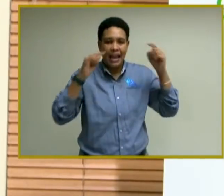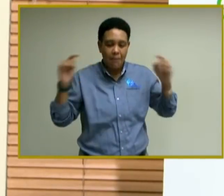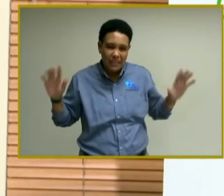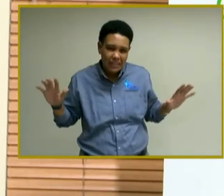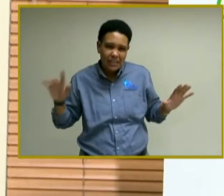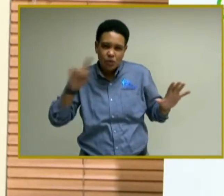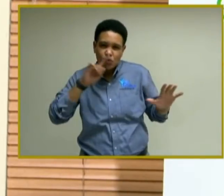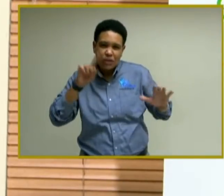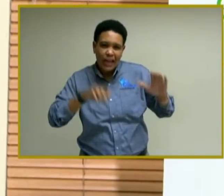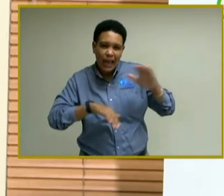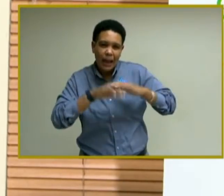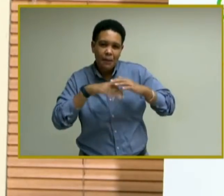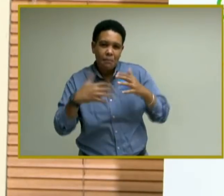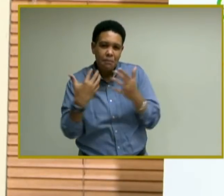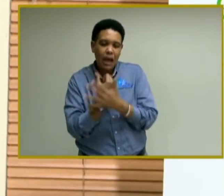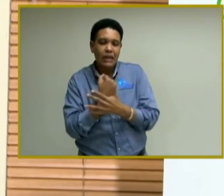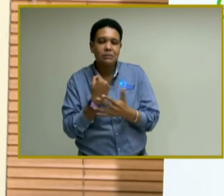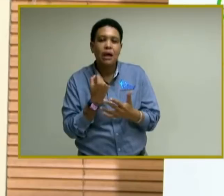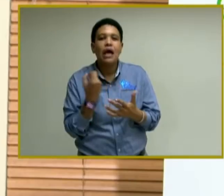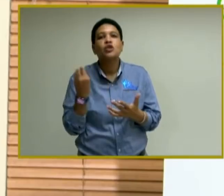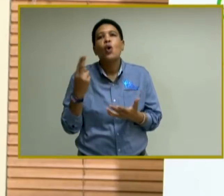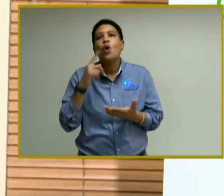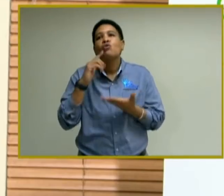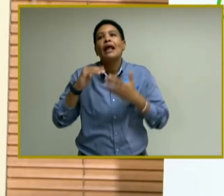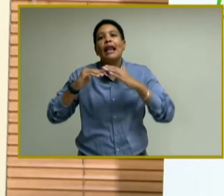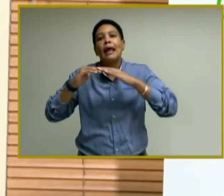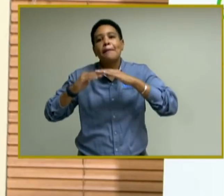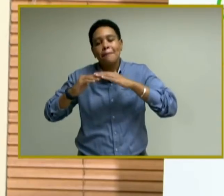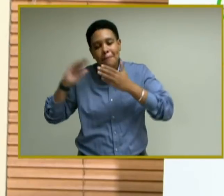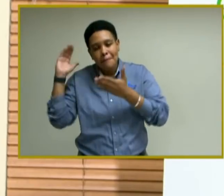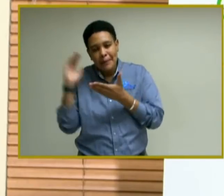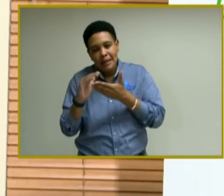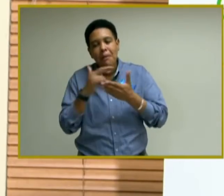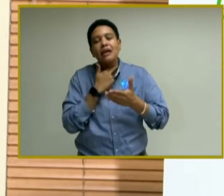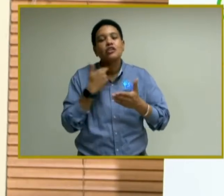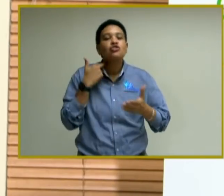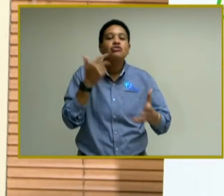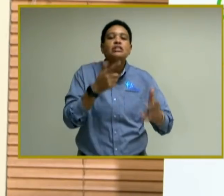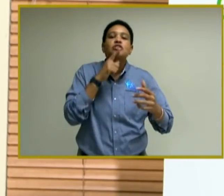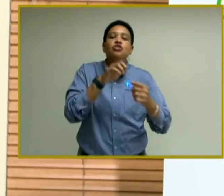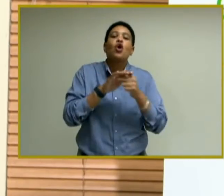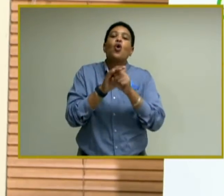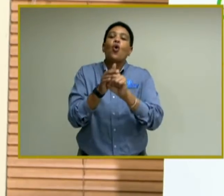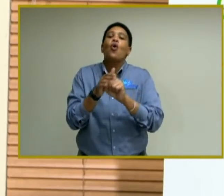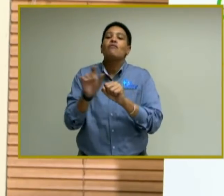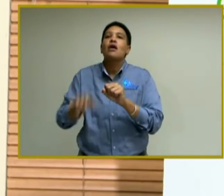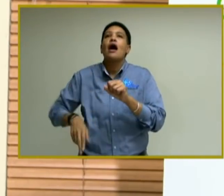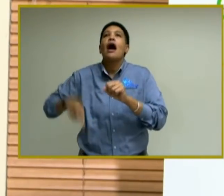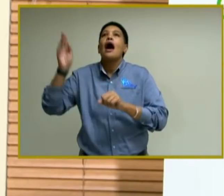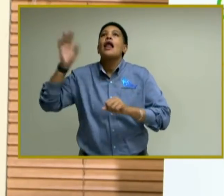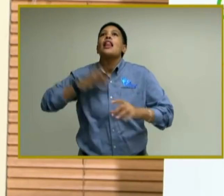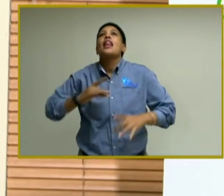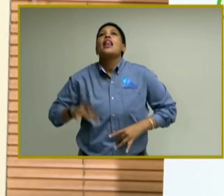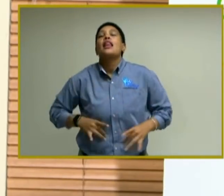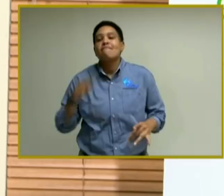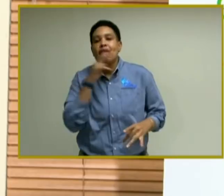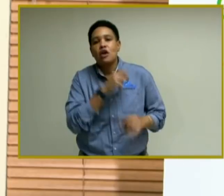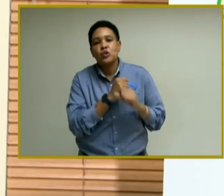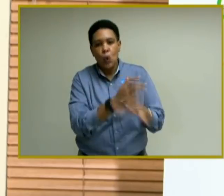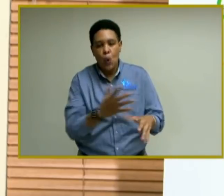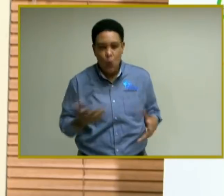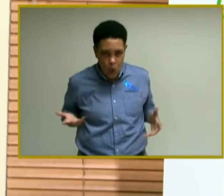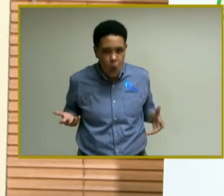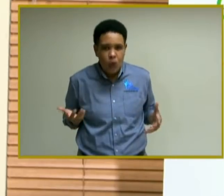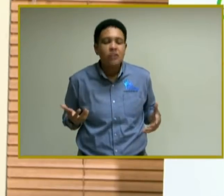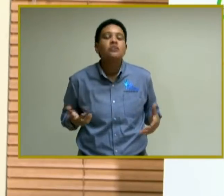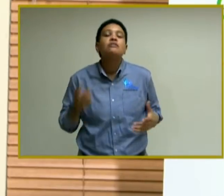to maximize or minimize the risks that COVID, this highly contagious virus, poses.